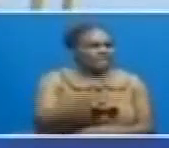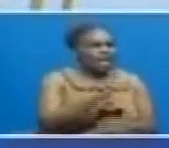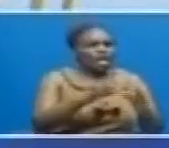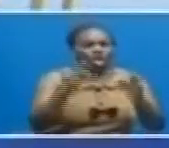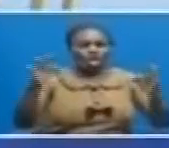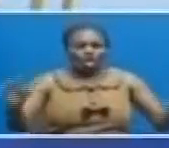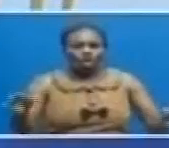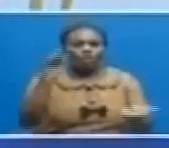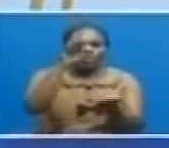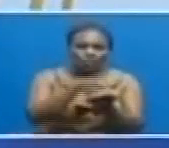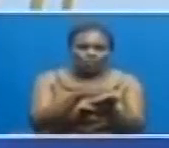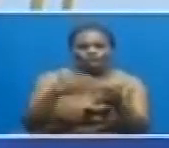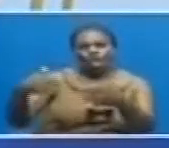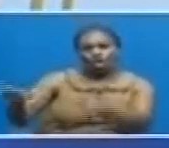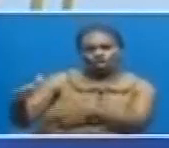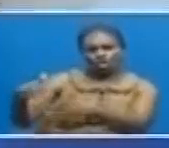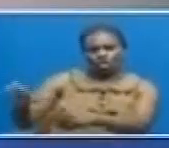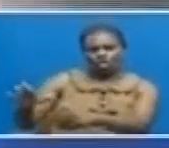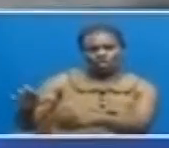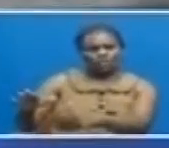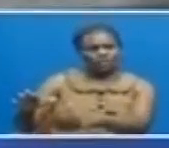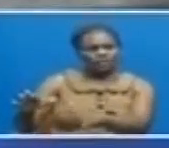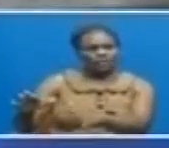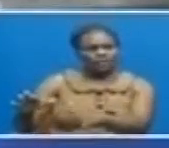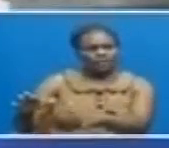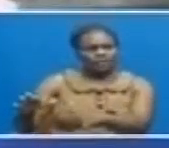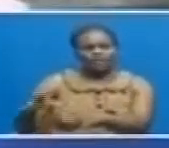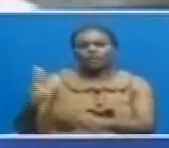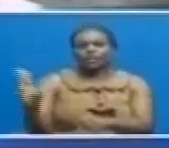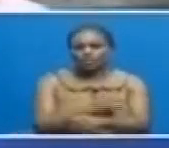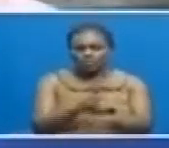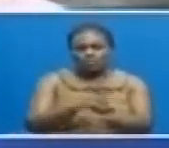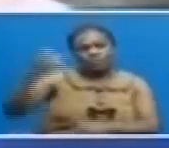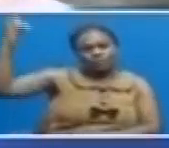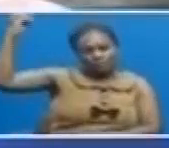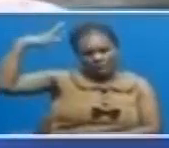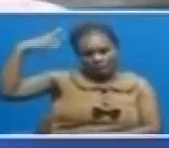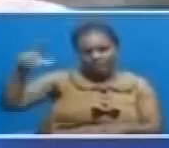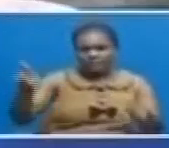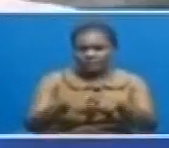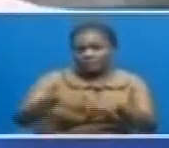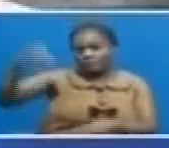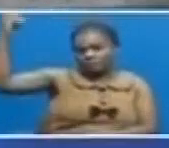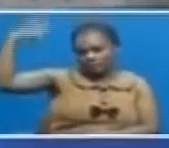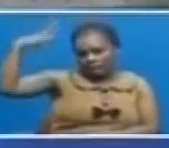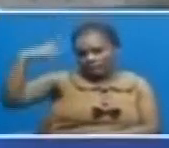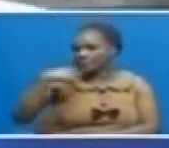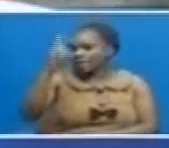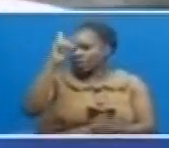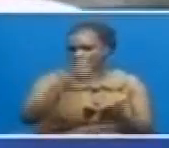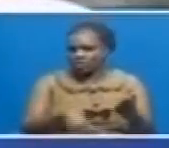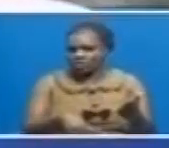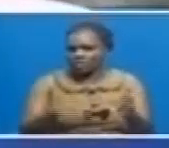it reduces farm losses significantly. Aeration is by the use of solar energy. So by use of solar energy, you are talking of